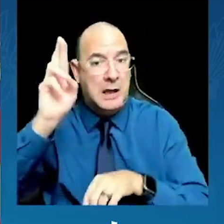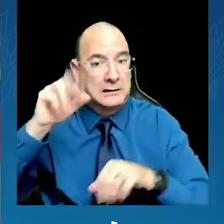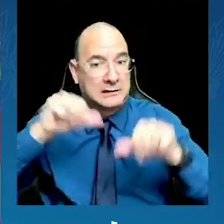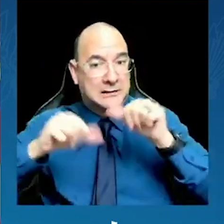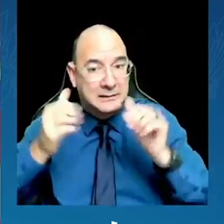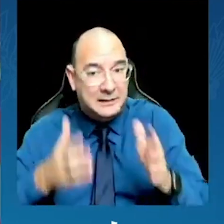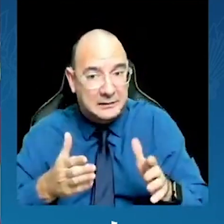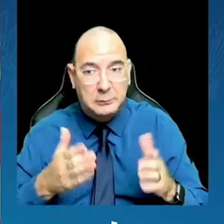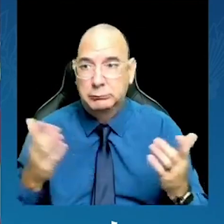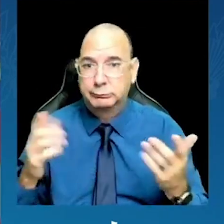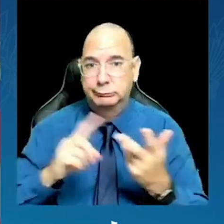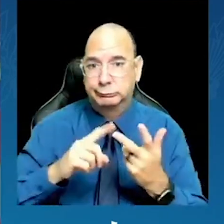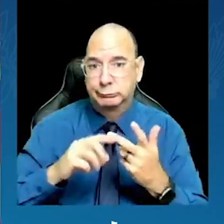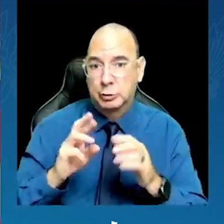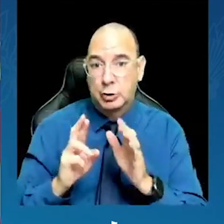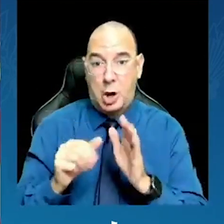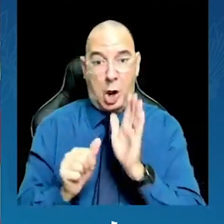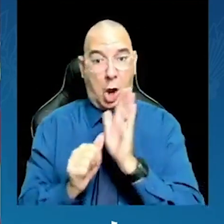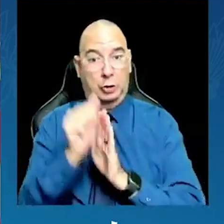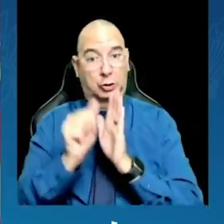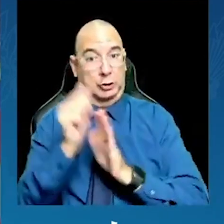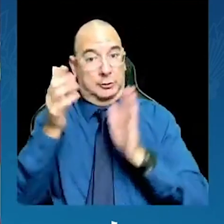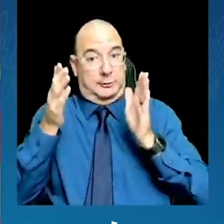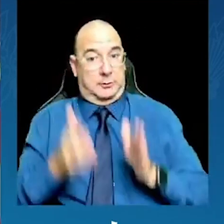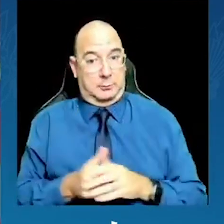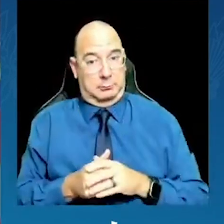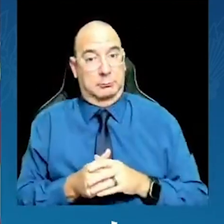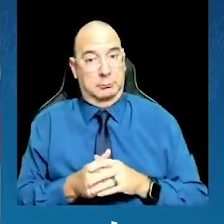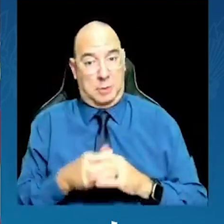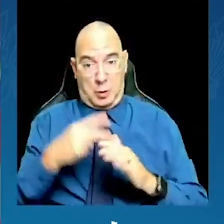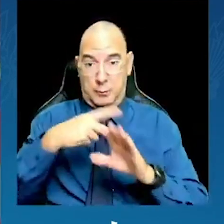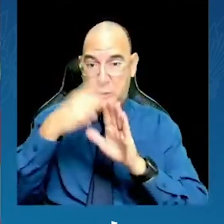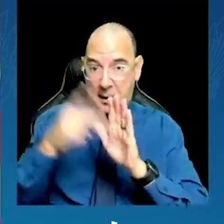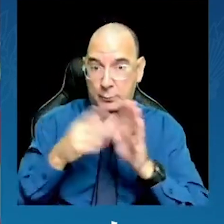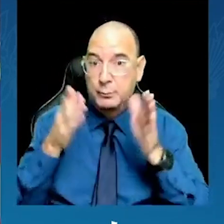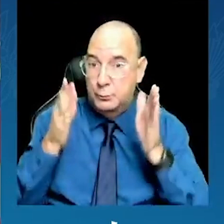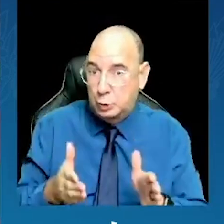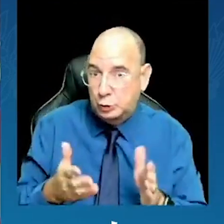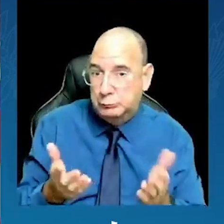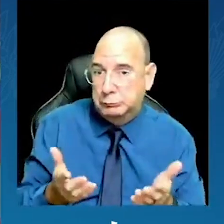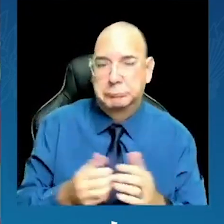astronauts, and programmers. And they were also